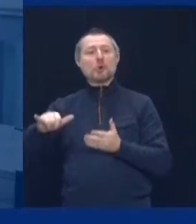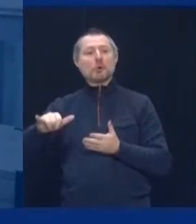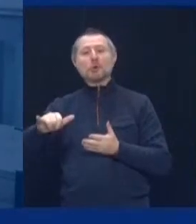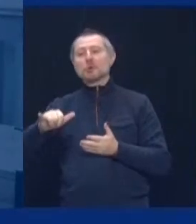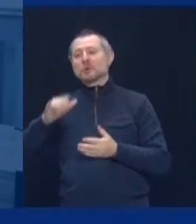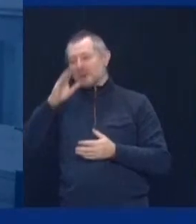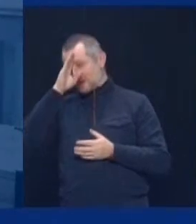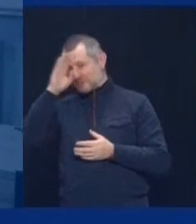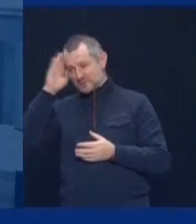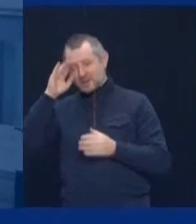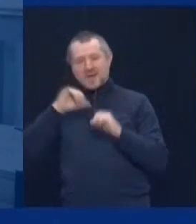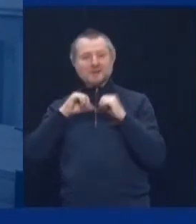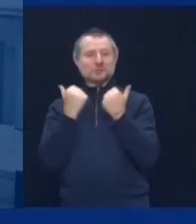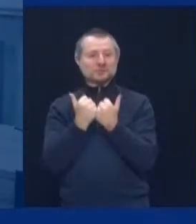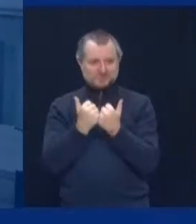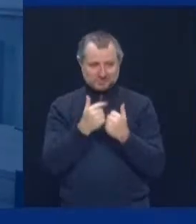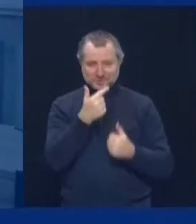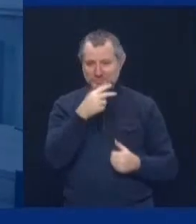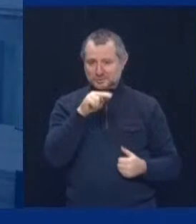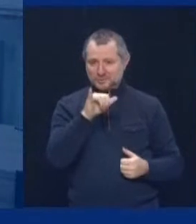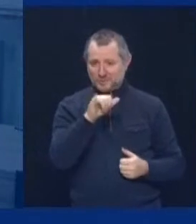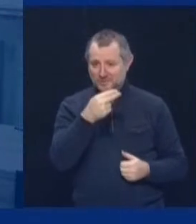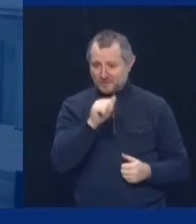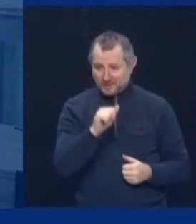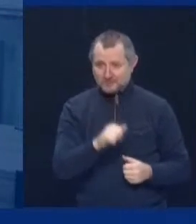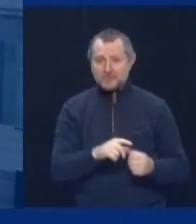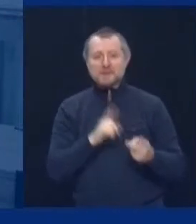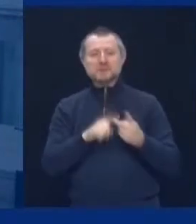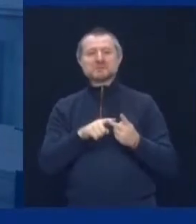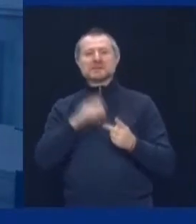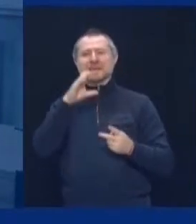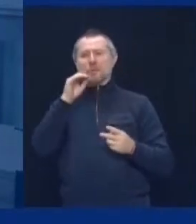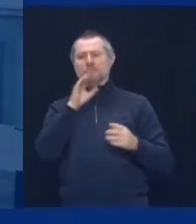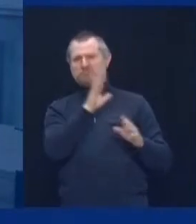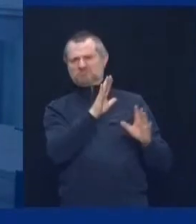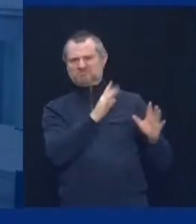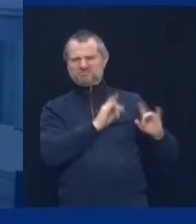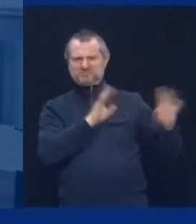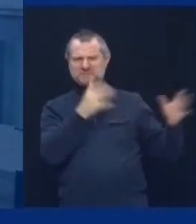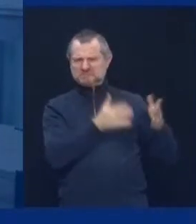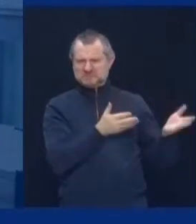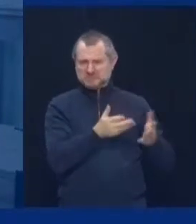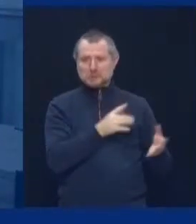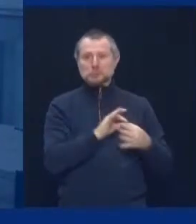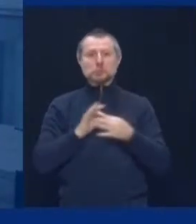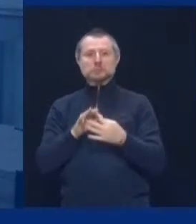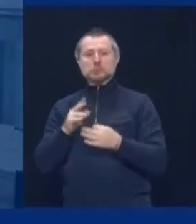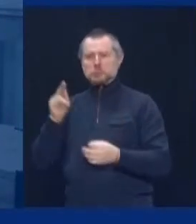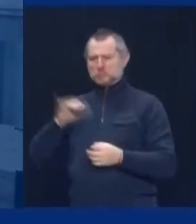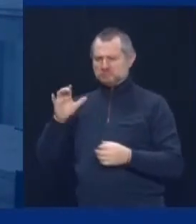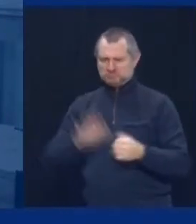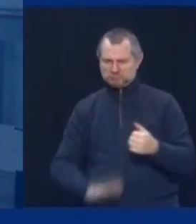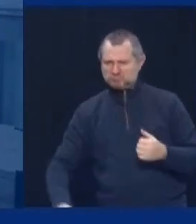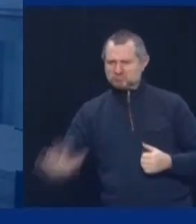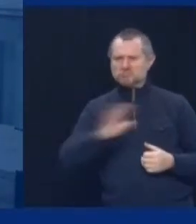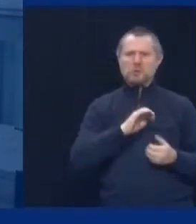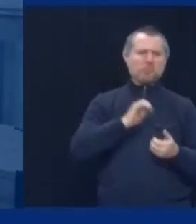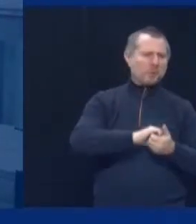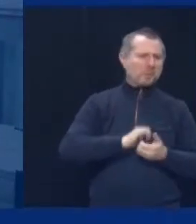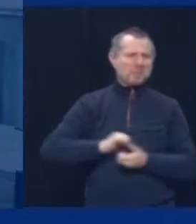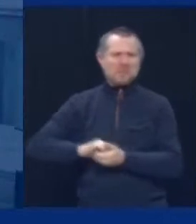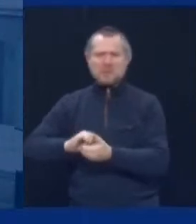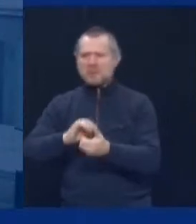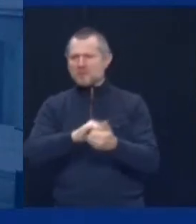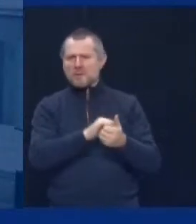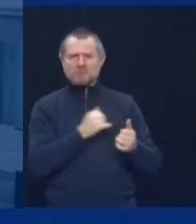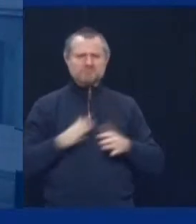going to be working to coordinate the downstate hospitals, find the individual hospitals' partners, and making sure the systems